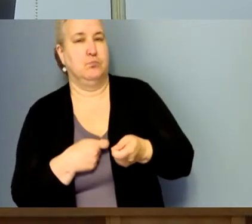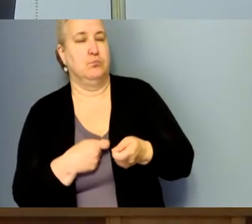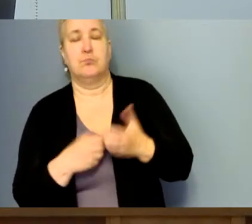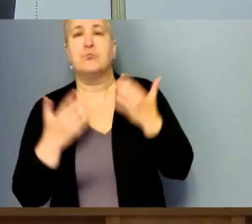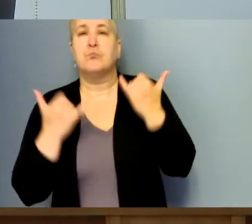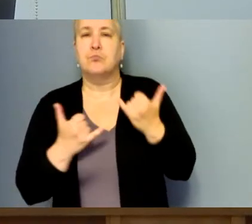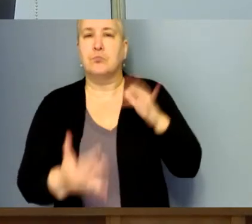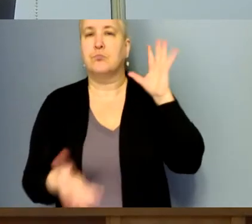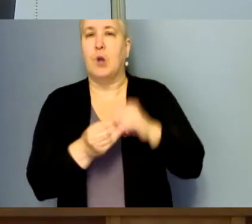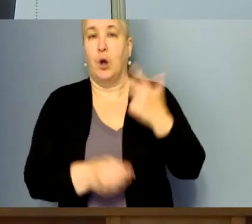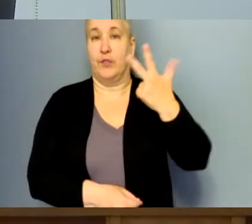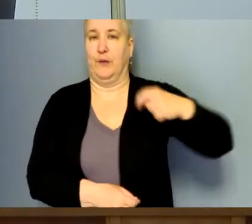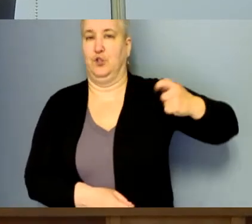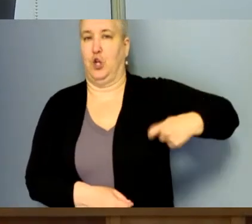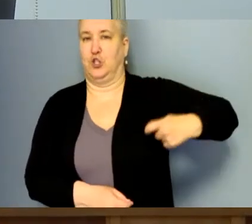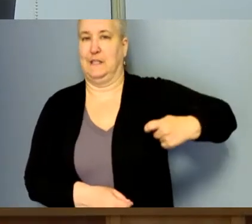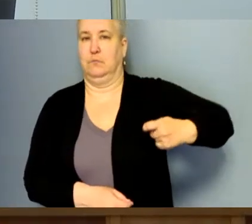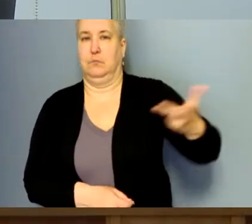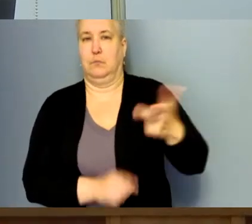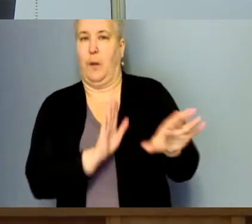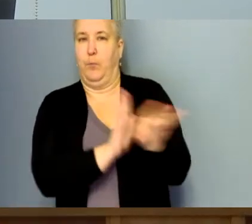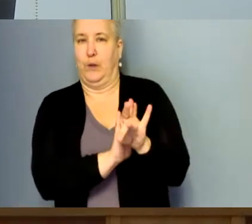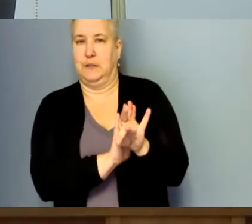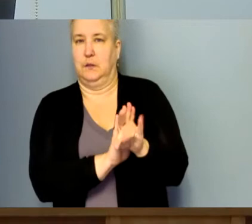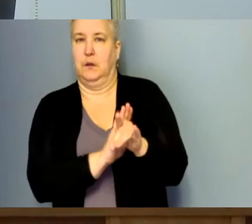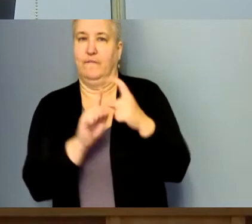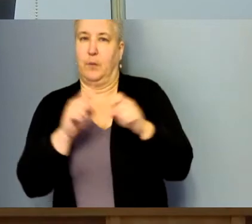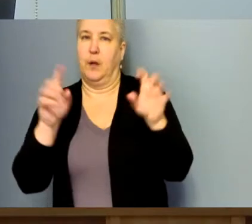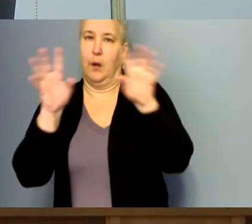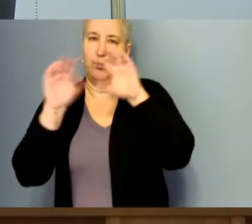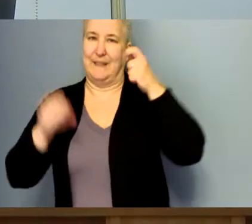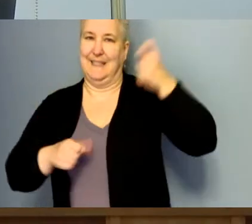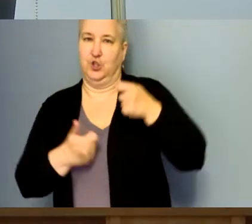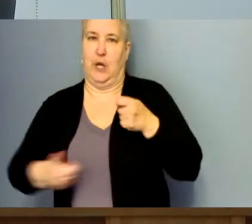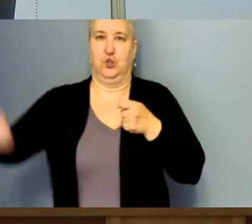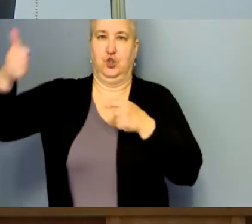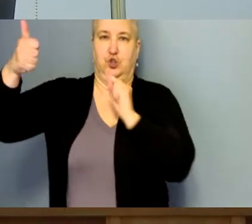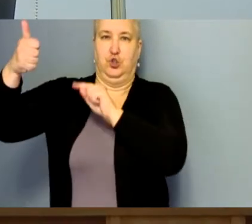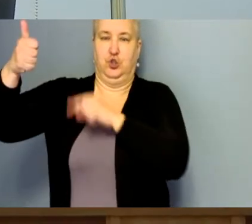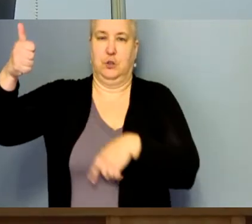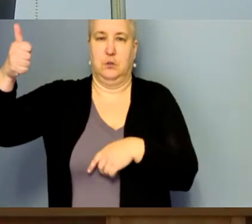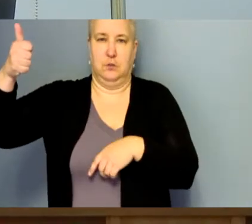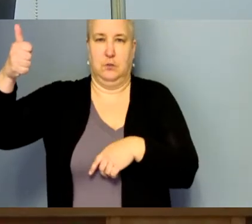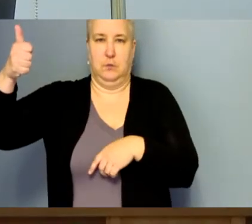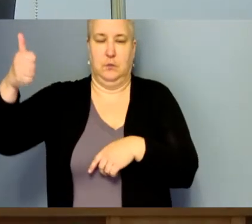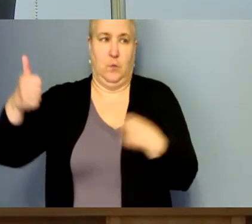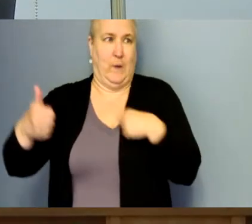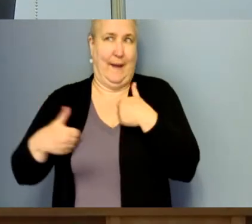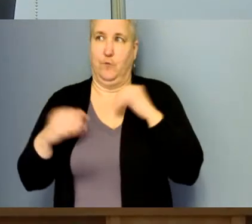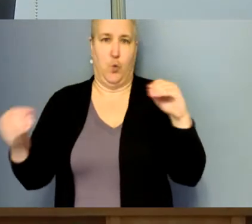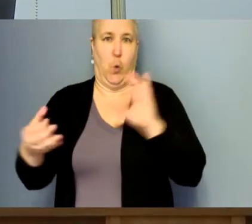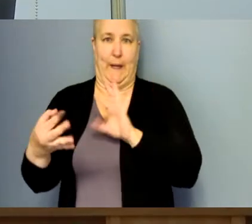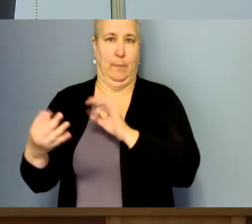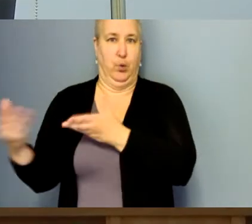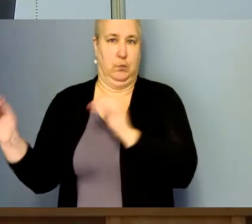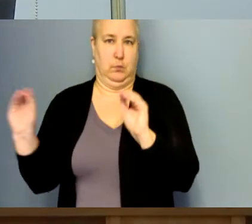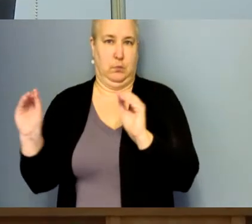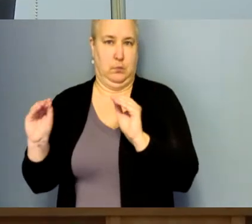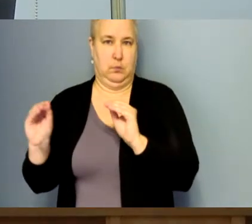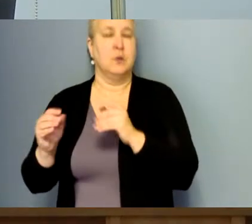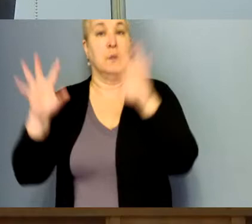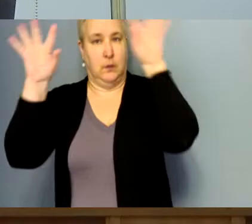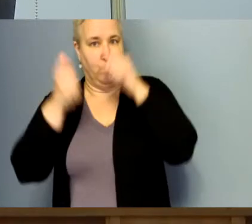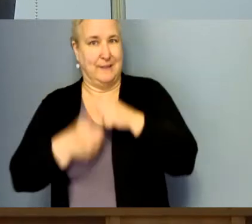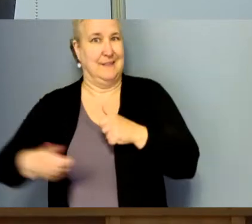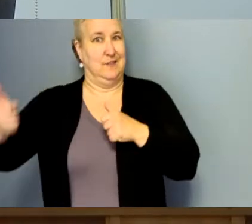Currently, there are 3 judges who are appointed. They are appointed by the president judge. That's not something we have input on. The president judge